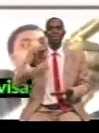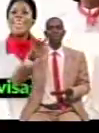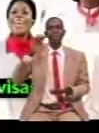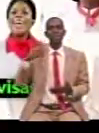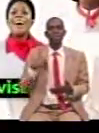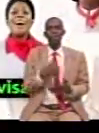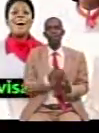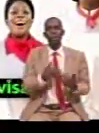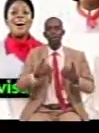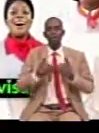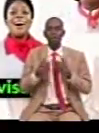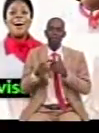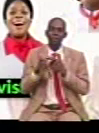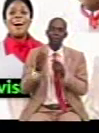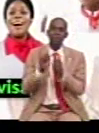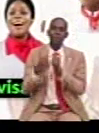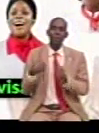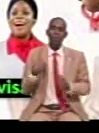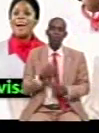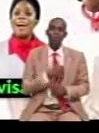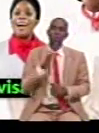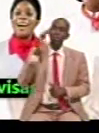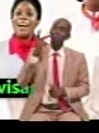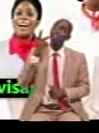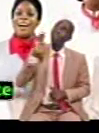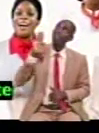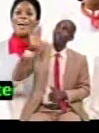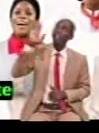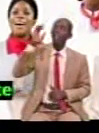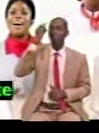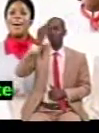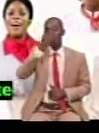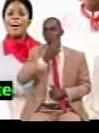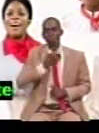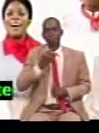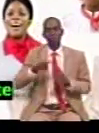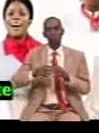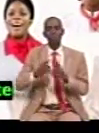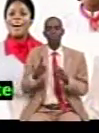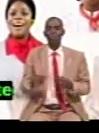shouting. We've run the race, we'll see his face, we'll